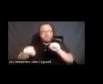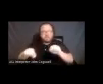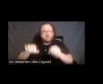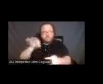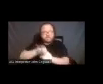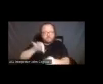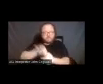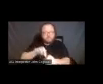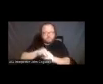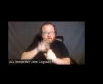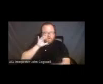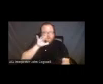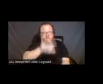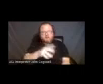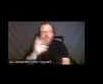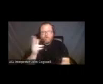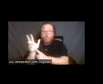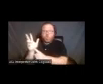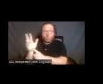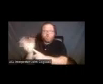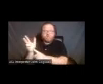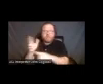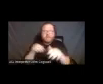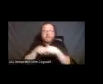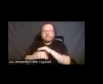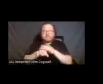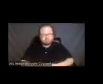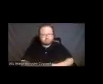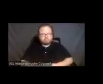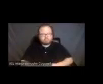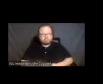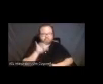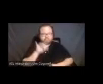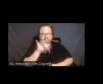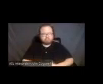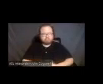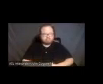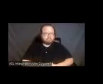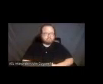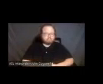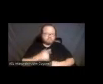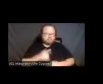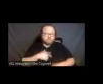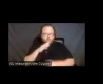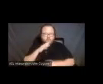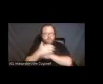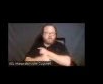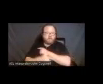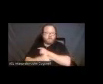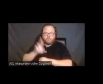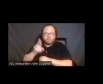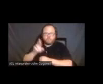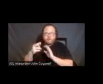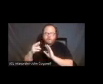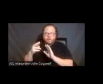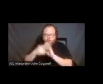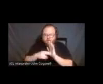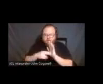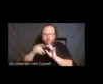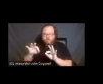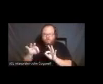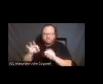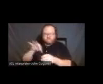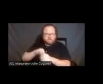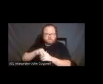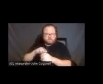I'm going to play this 3-minute accessible voting video. We are the County of Riverside Registrar of Voters. Join us